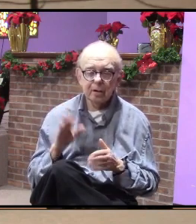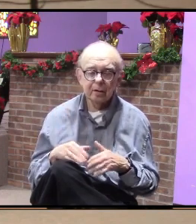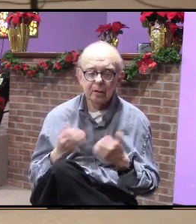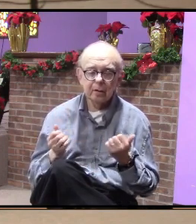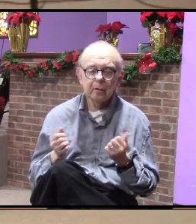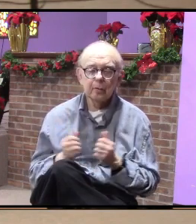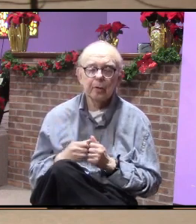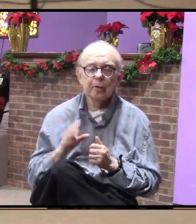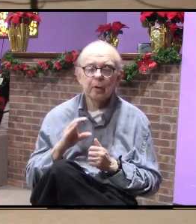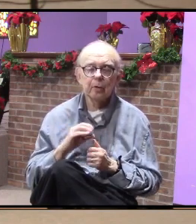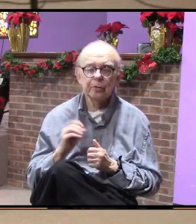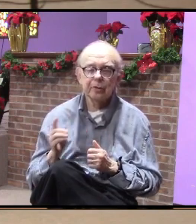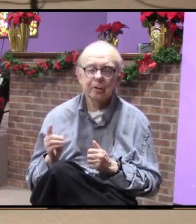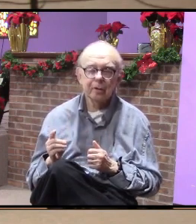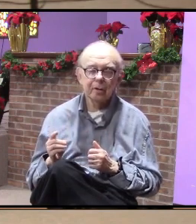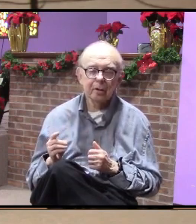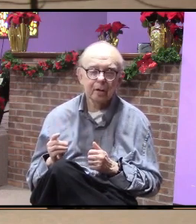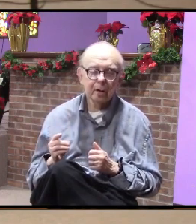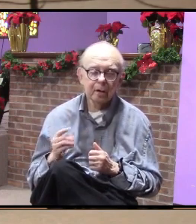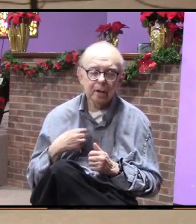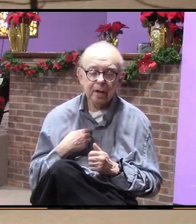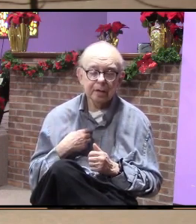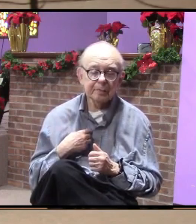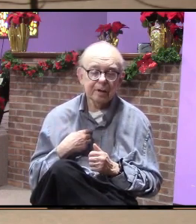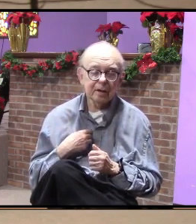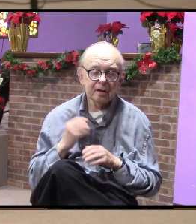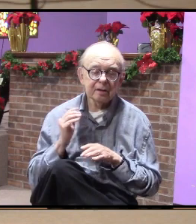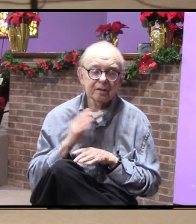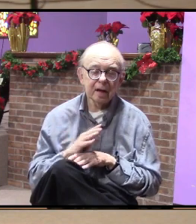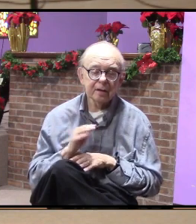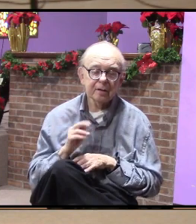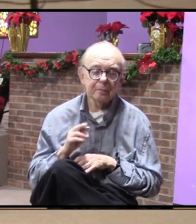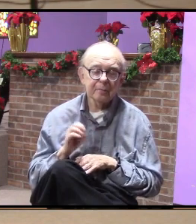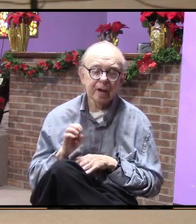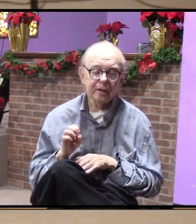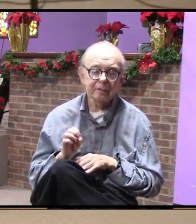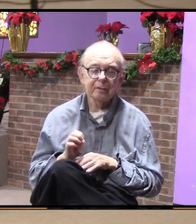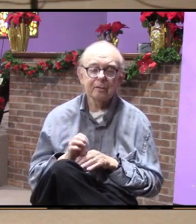with OCD, it can be a nightmare.